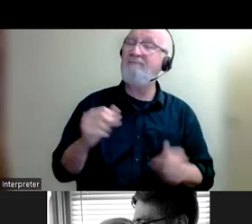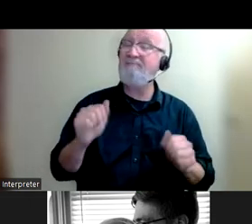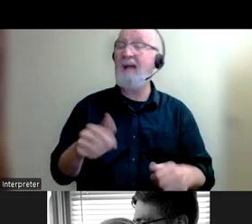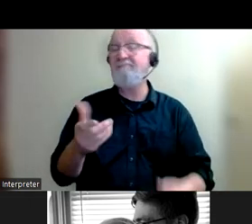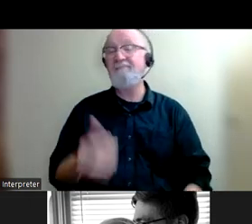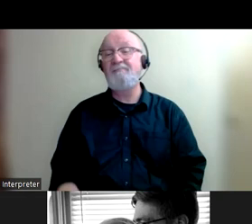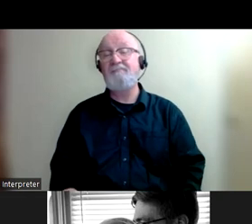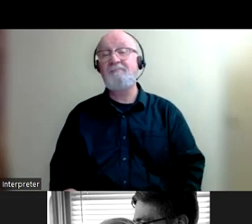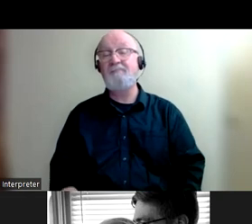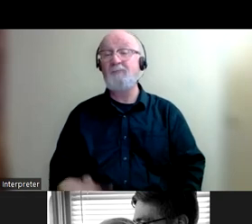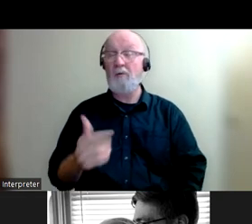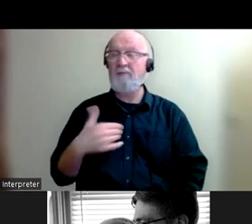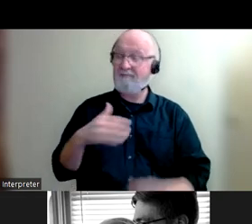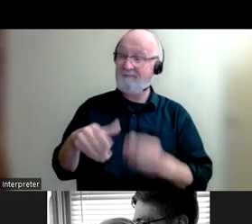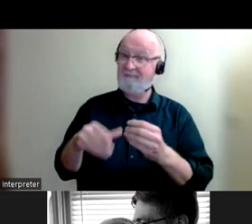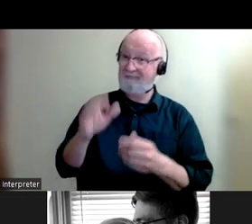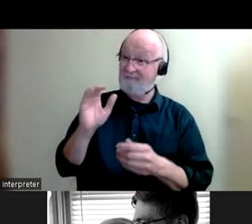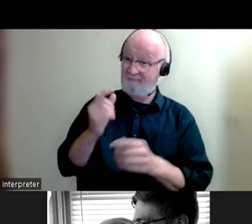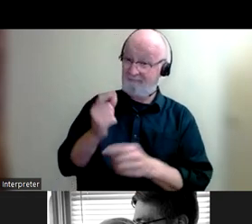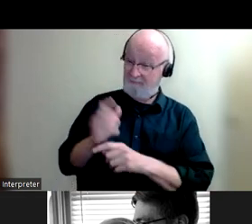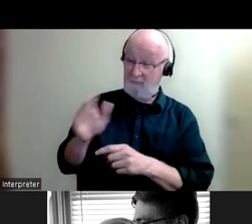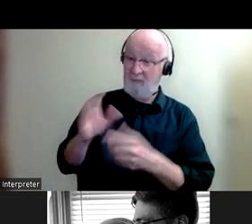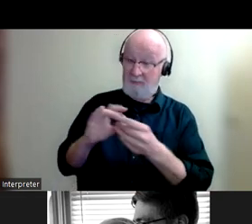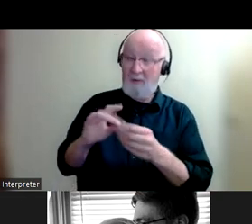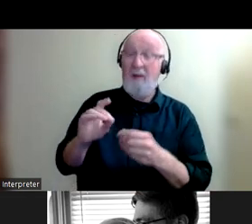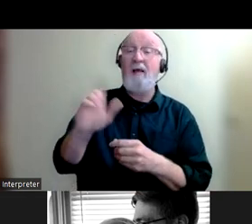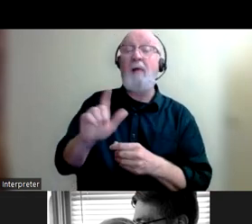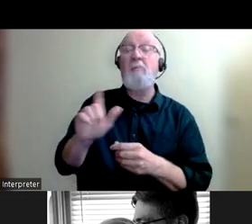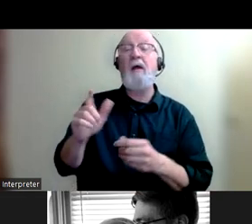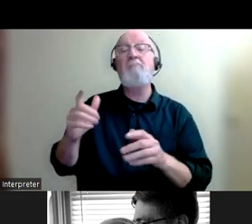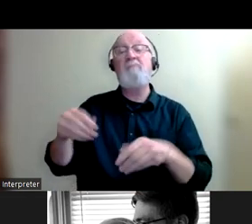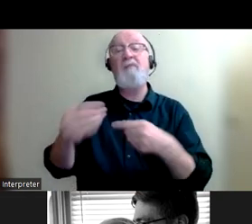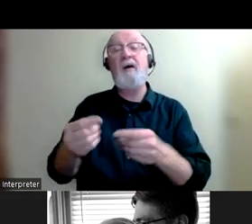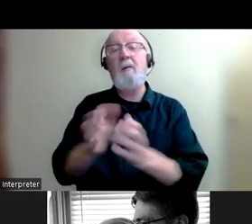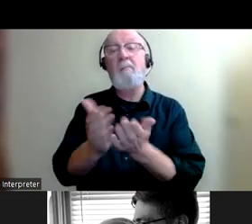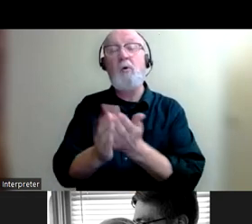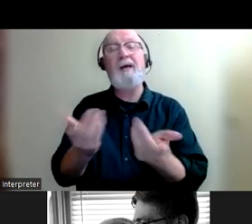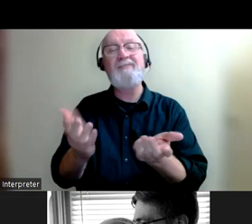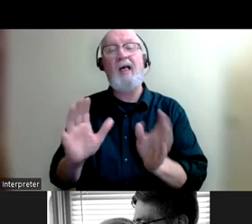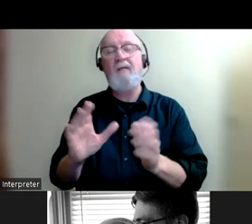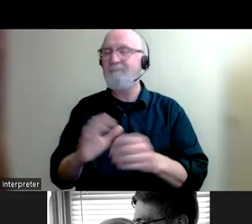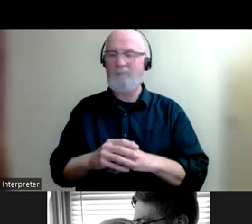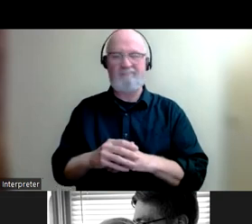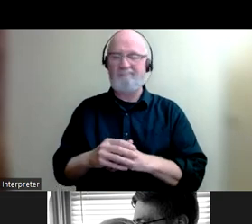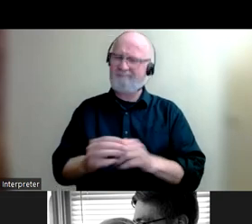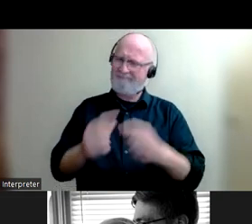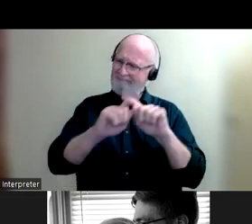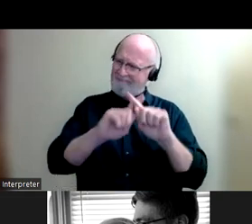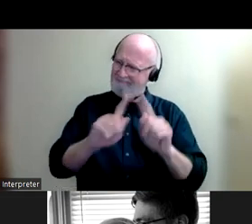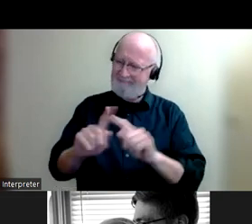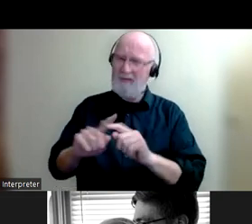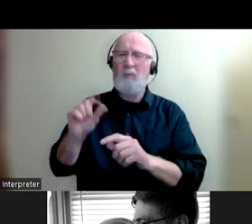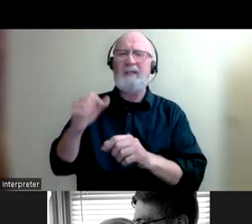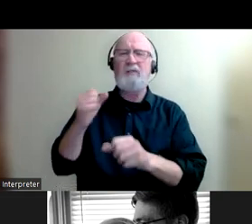is that, you know, from your presentation, the library offers so much more than what it did, say, you know, 20 years